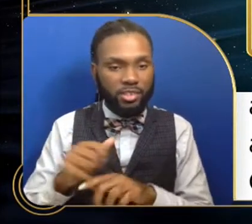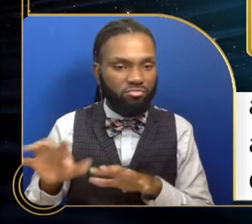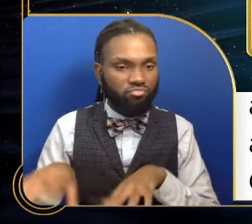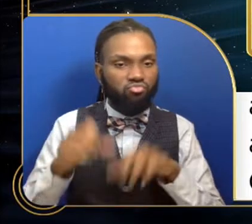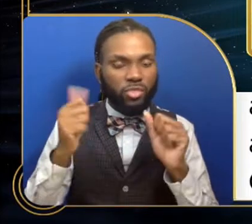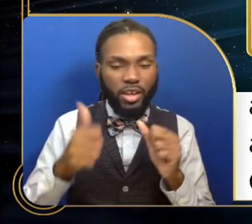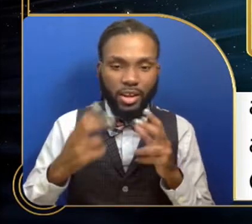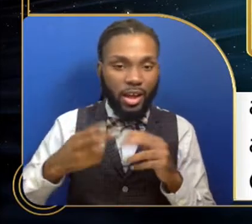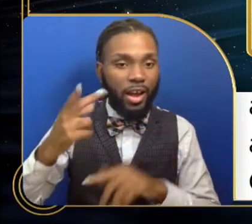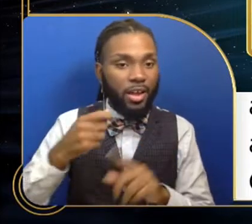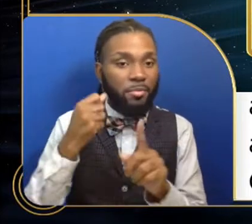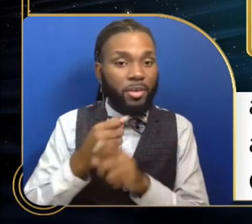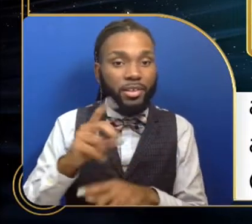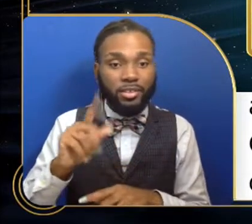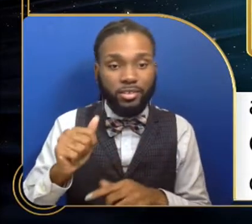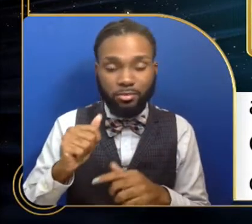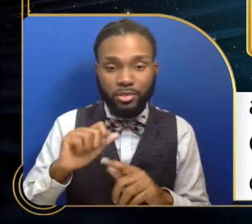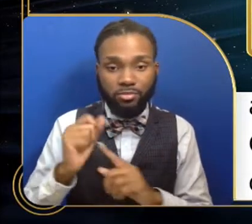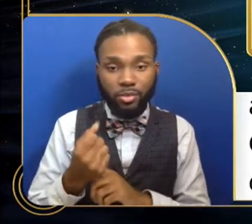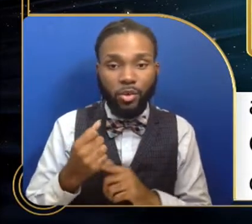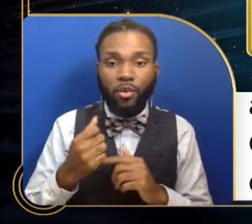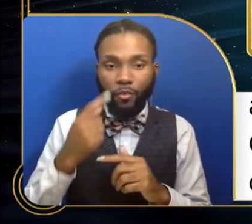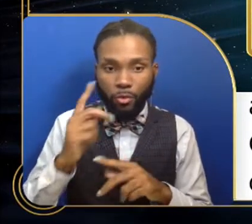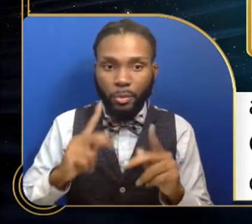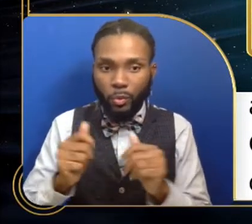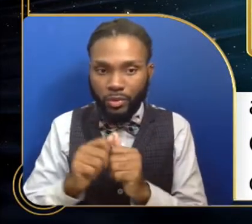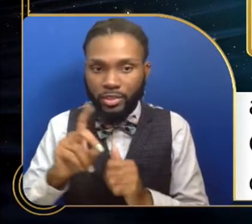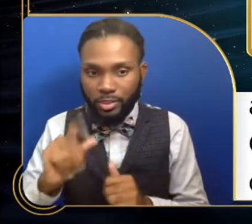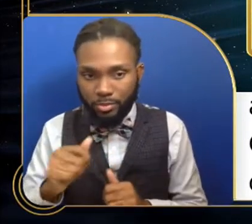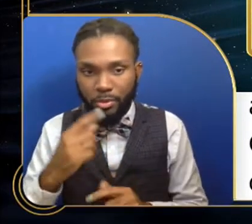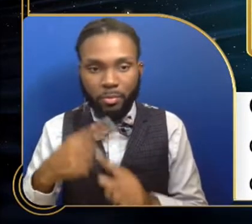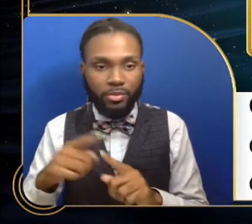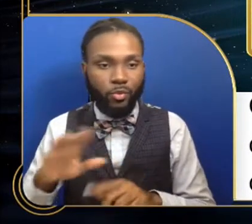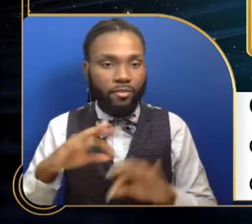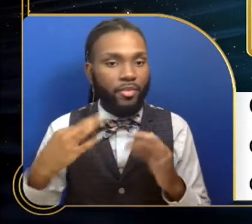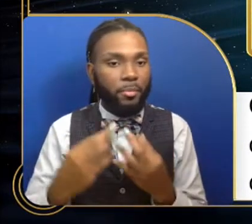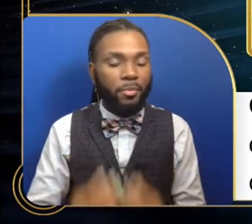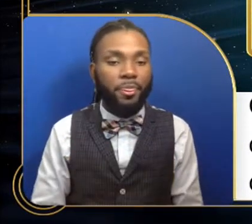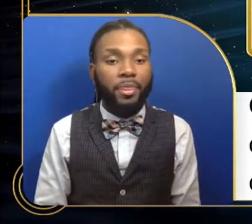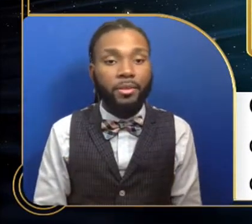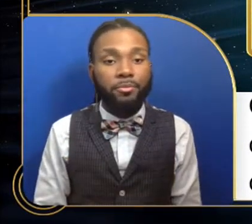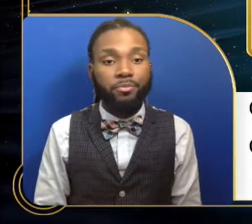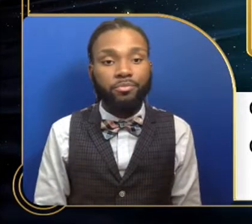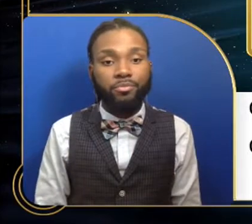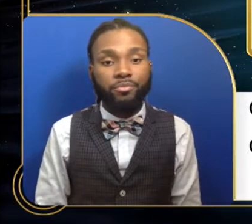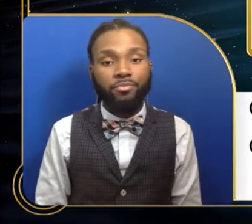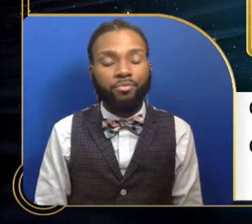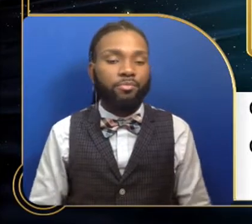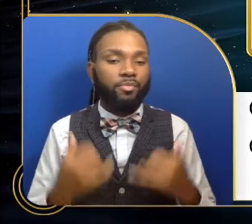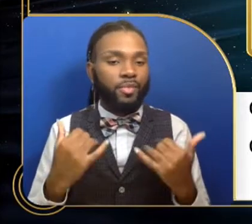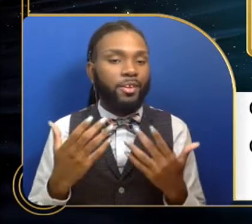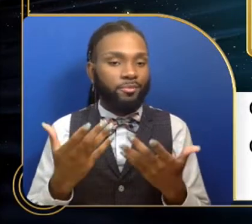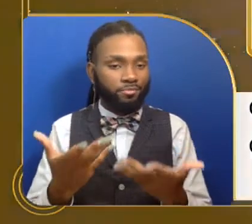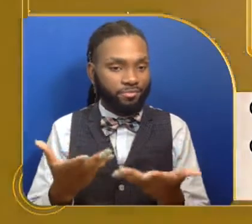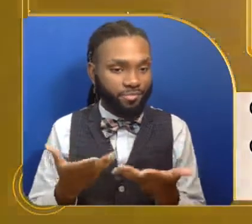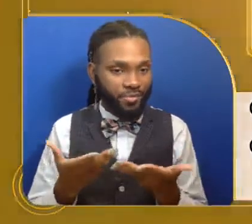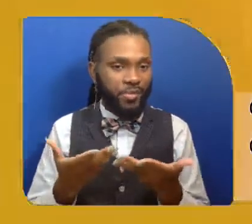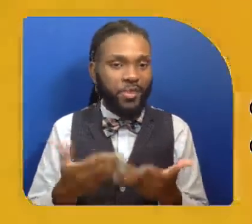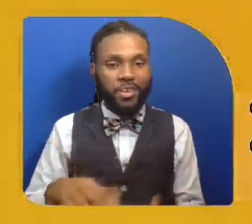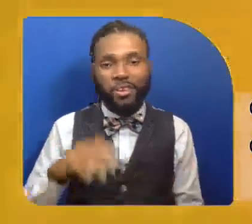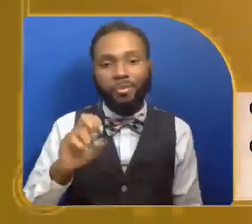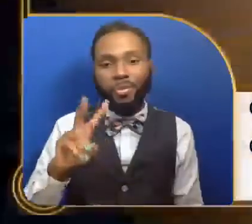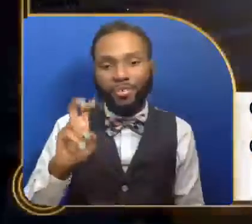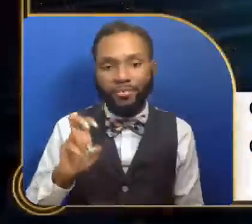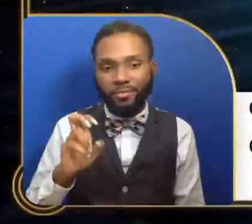of individuals with disabilities and their families. Now, please join me in welcoming Eve to the program.